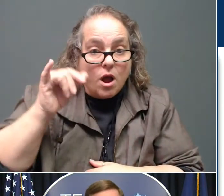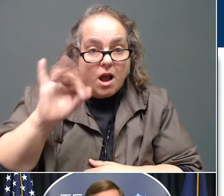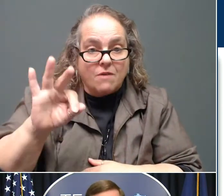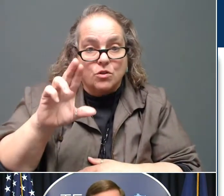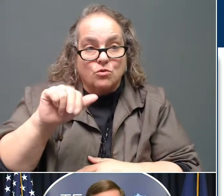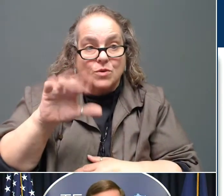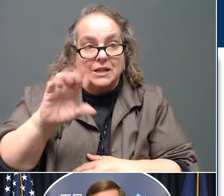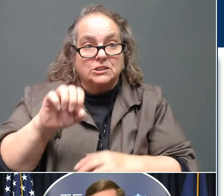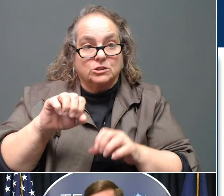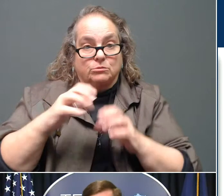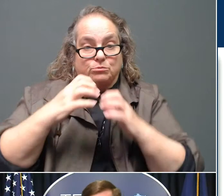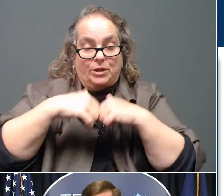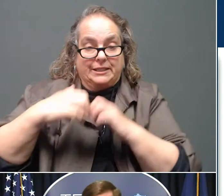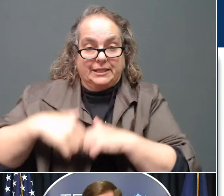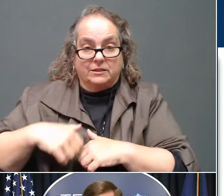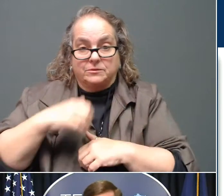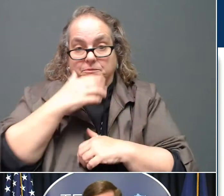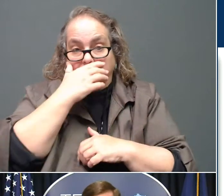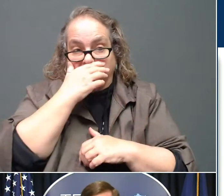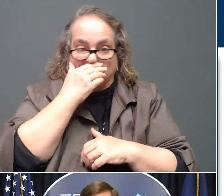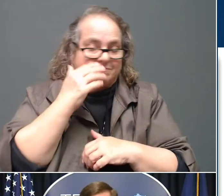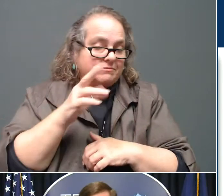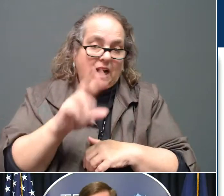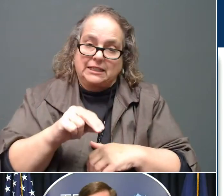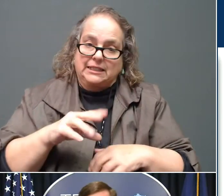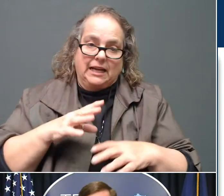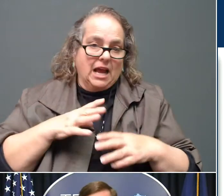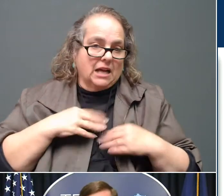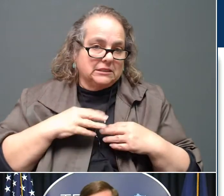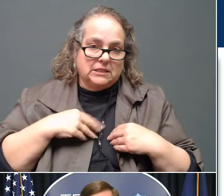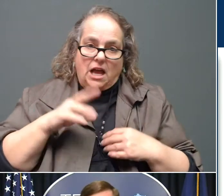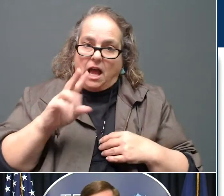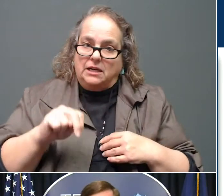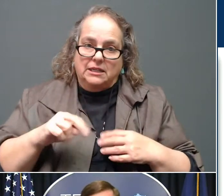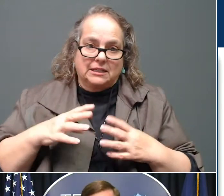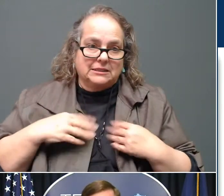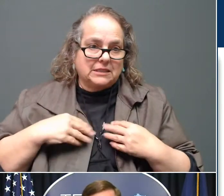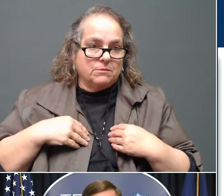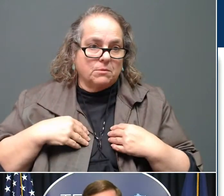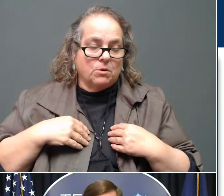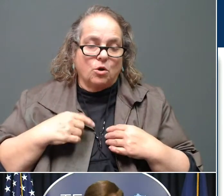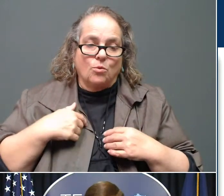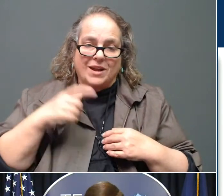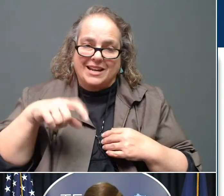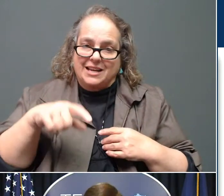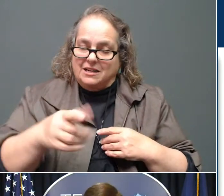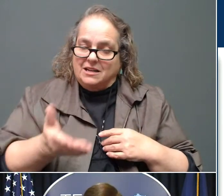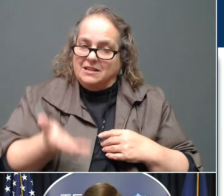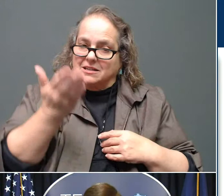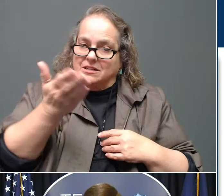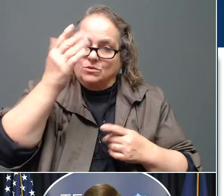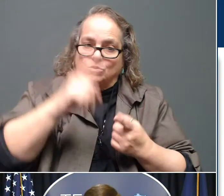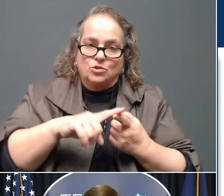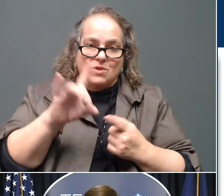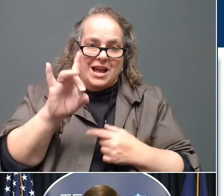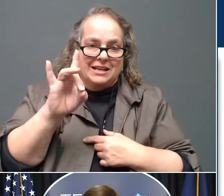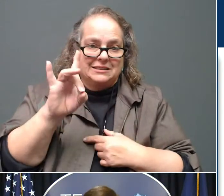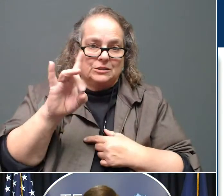breakdown. That's not acceptable. It needs to be closer at least to the 8%, which is the